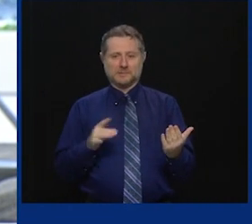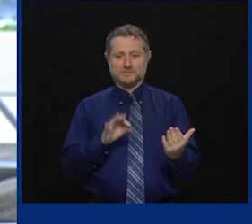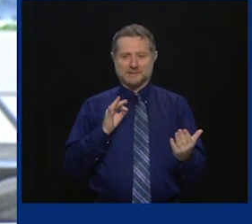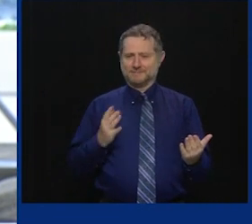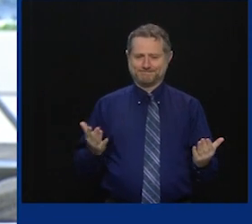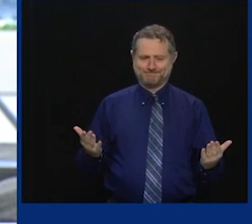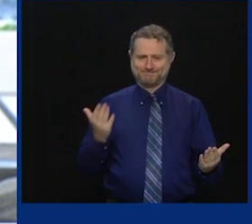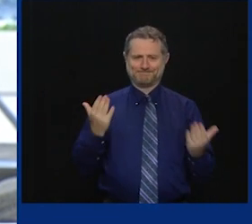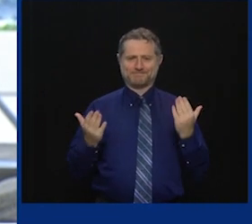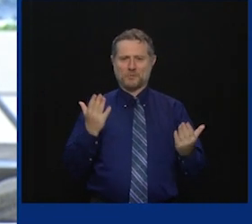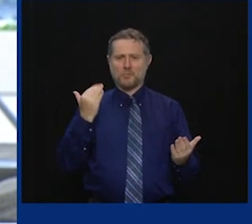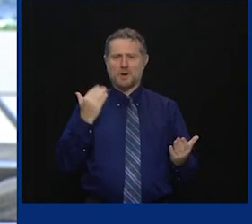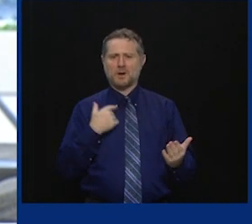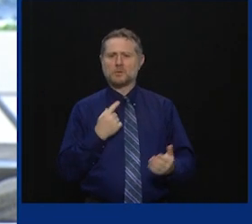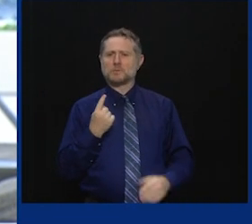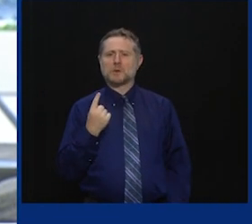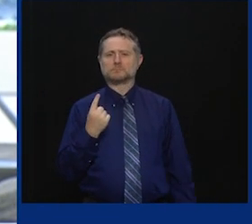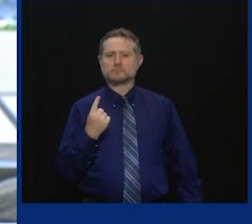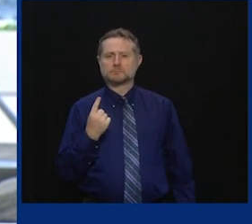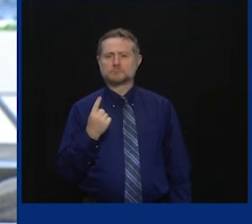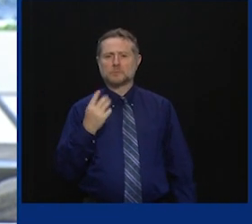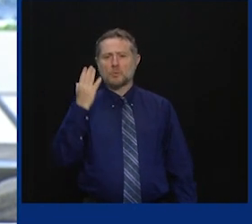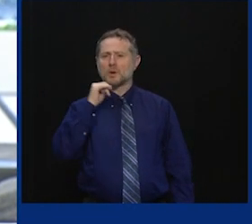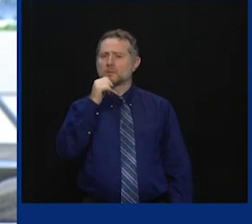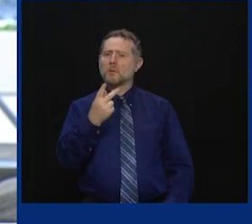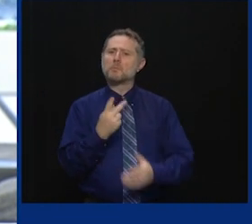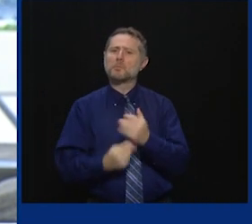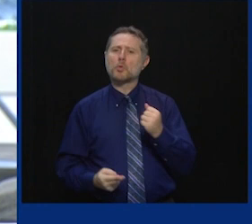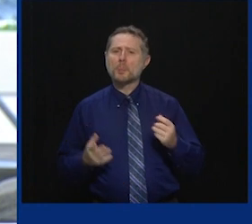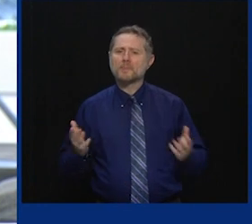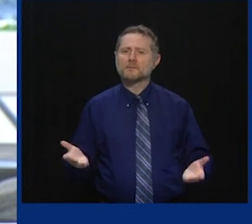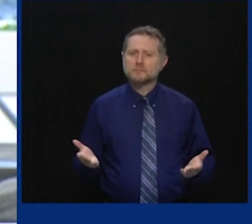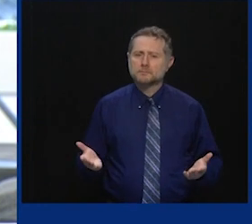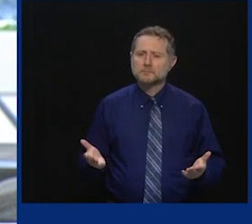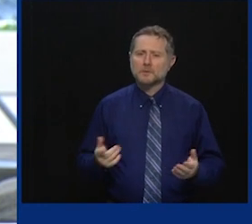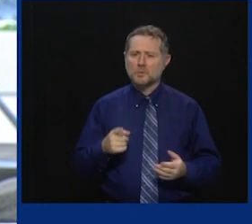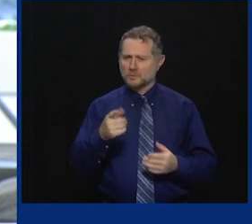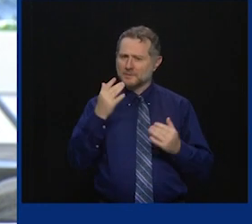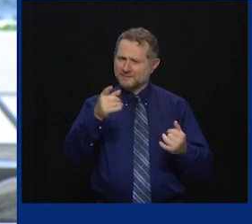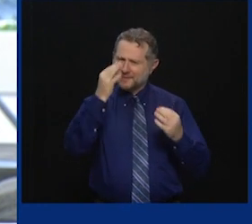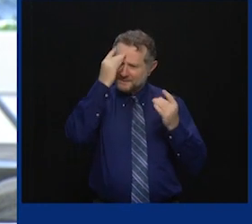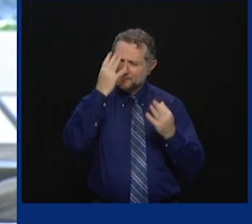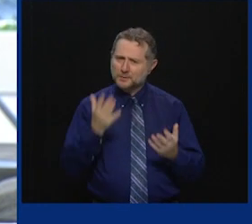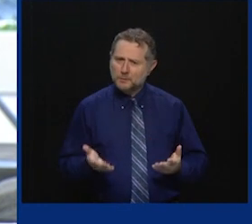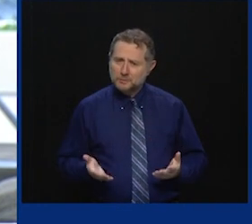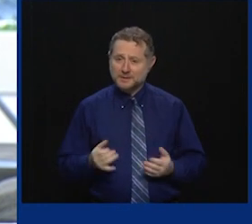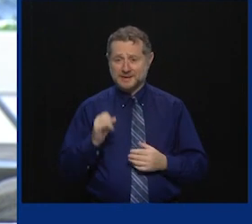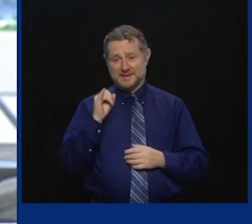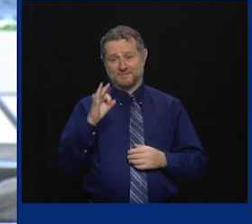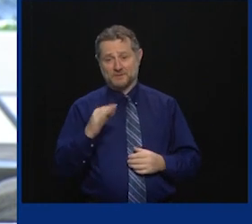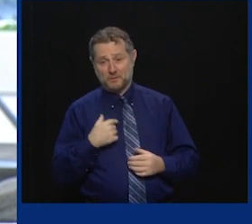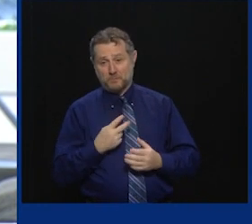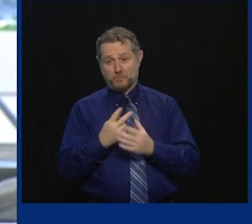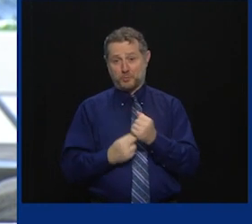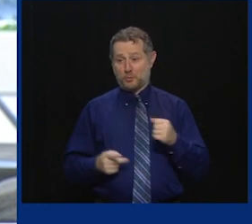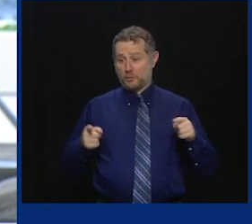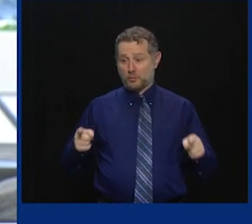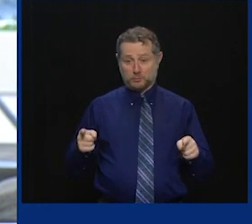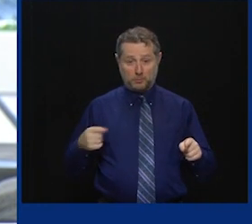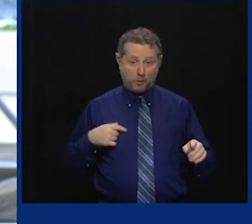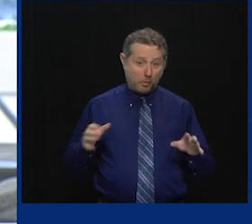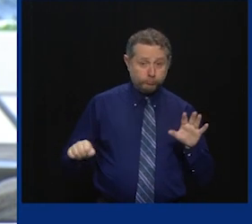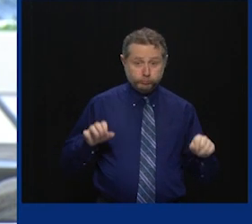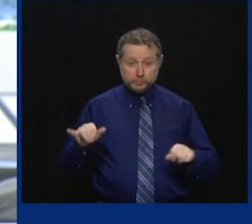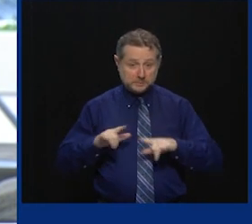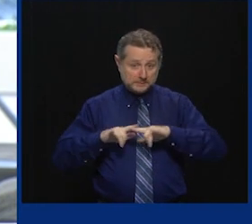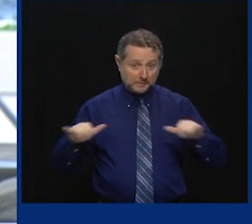one? Why can't we do both? Think about it. If we do both simultaneously, why would